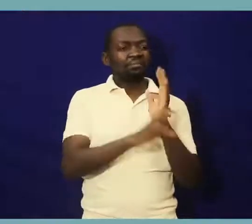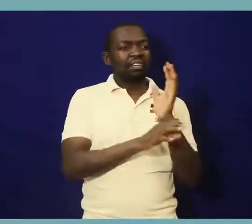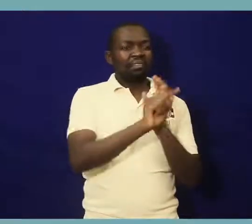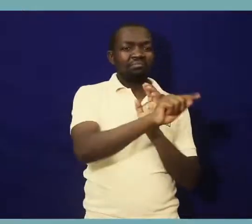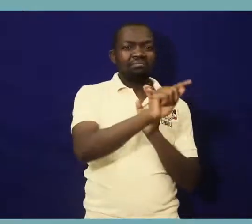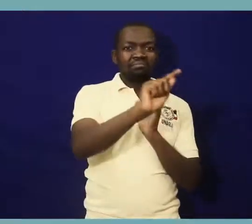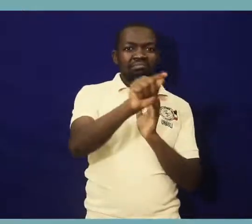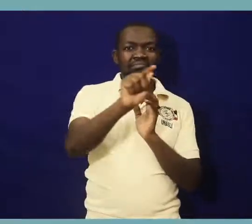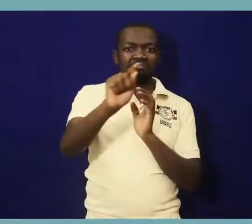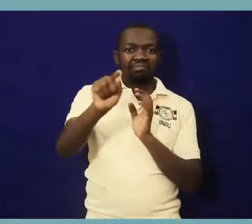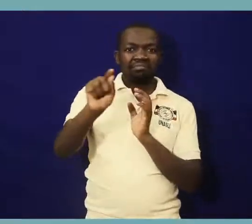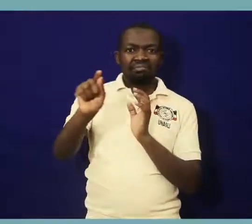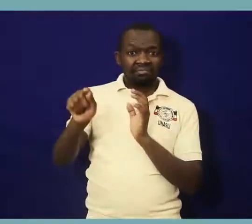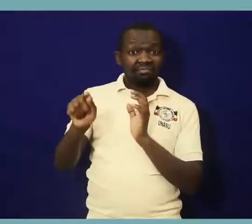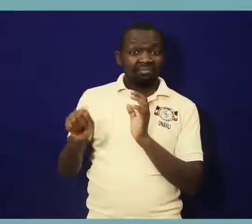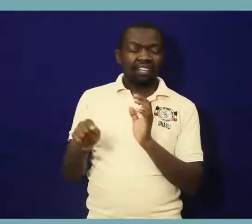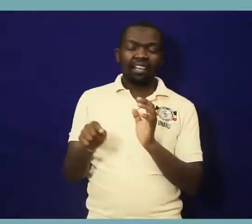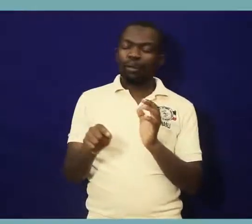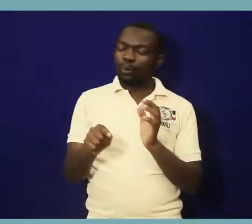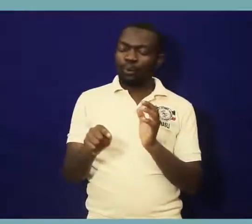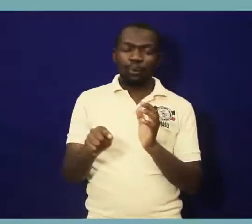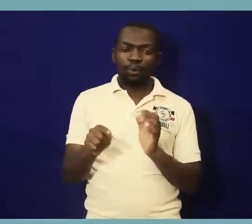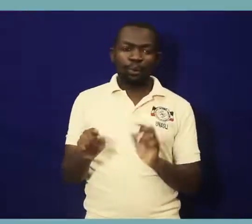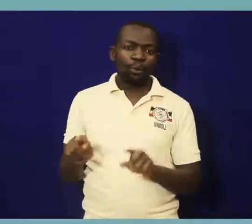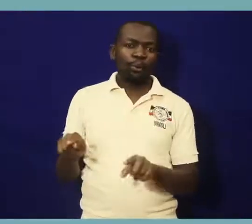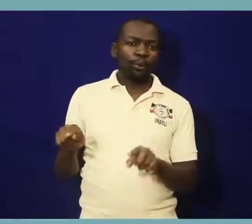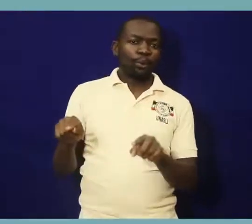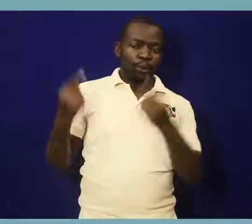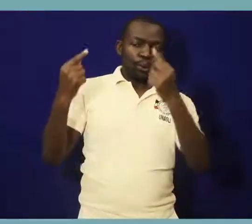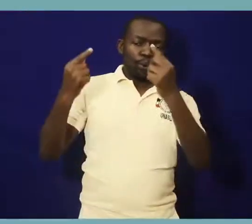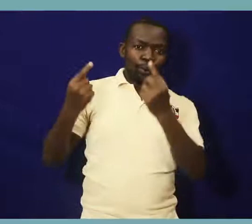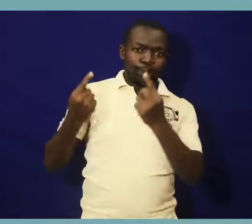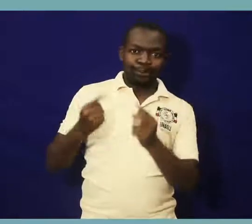countries were attacked, and